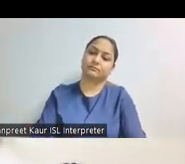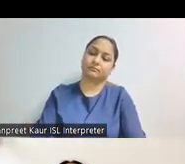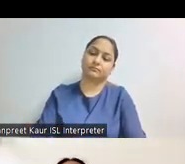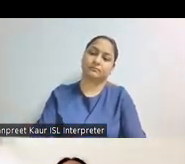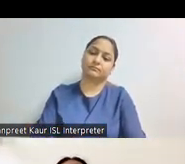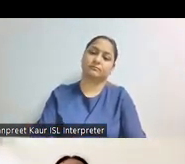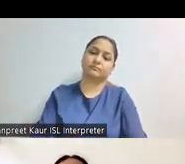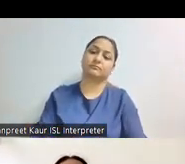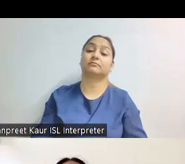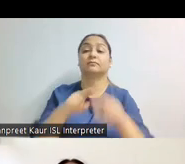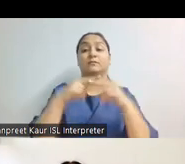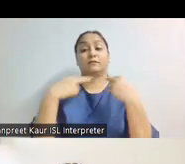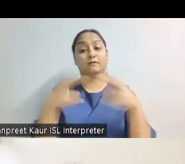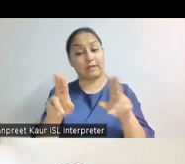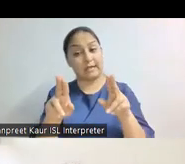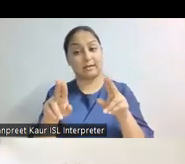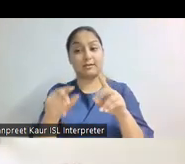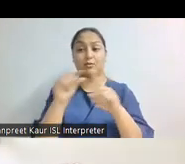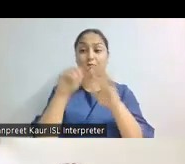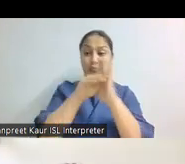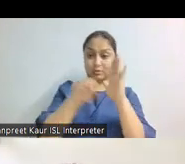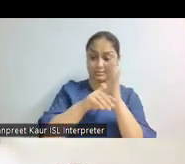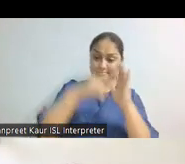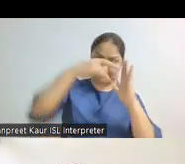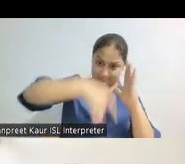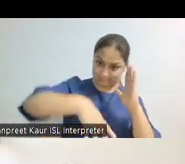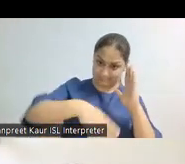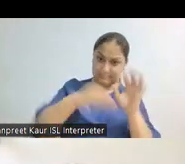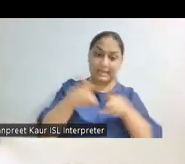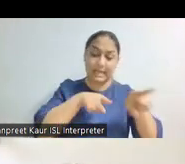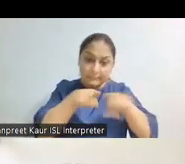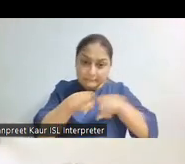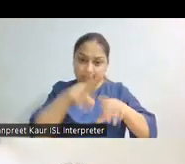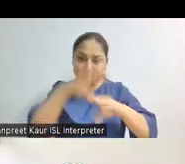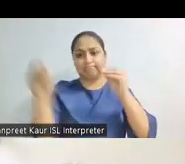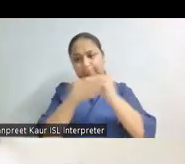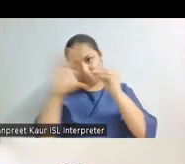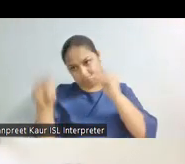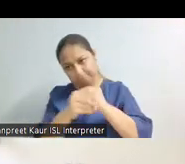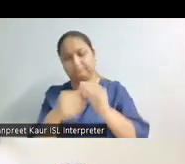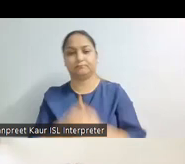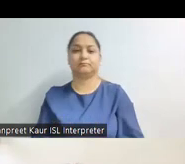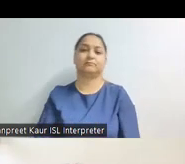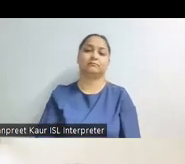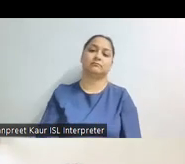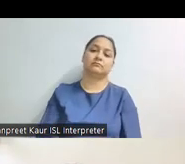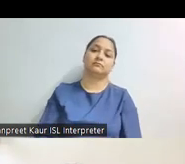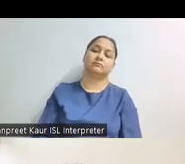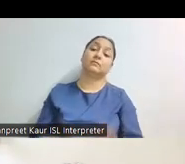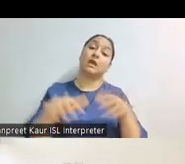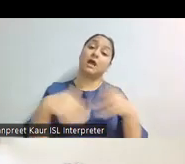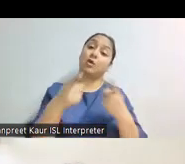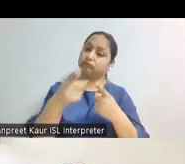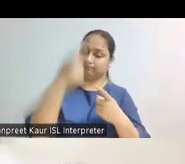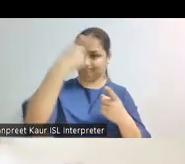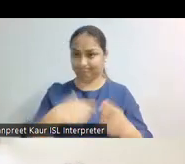And then the final policy brief, including udaharans that you would share with us. The next slide, please. How can you participate in our